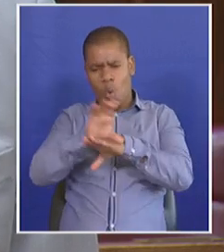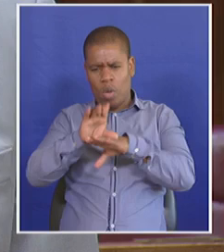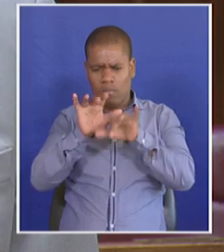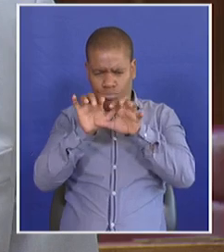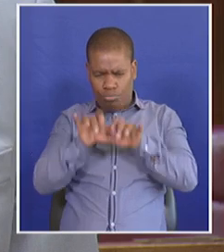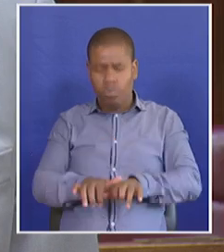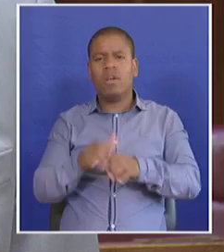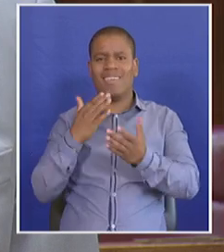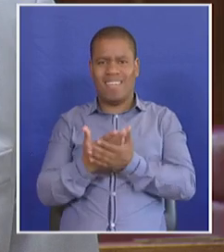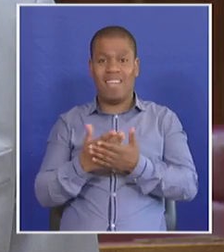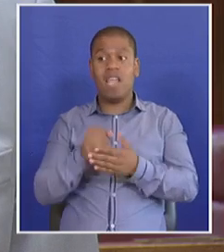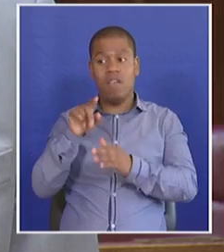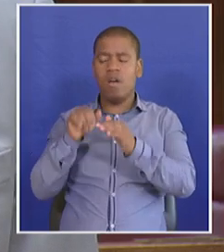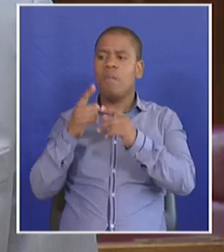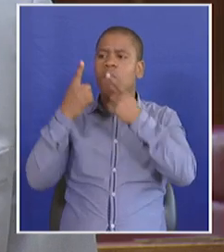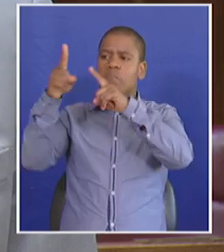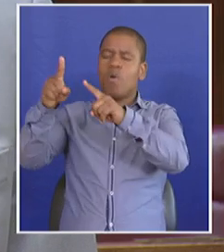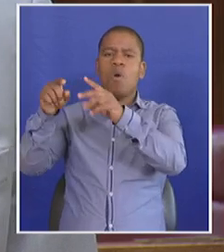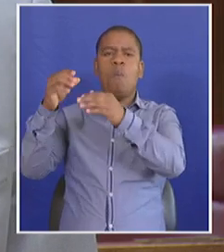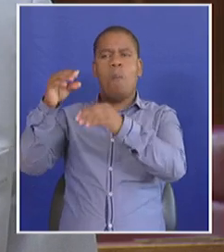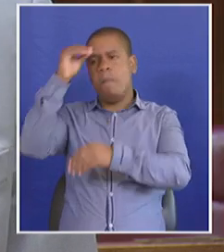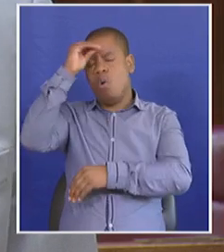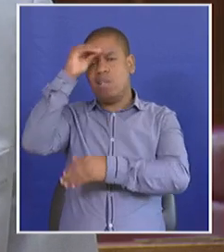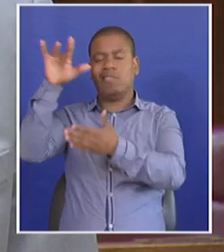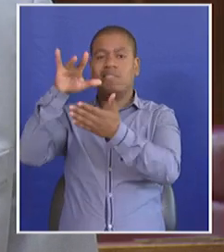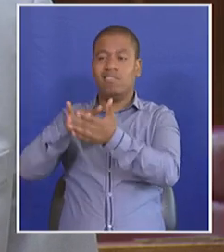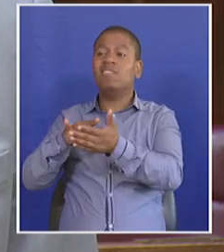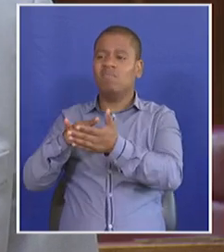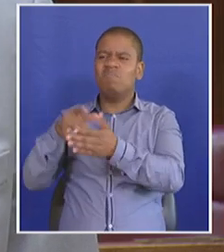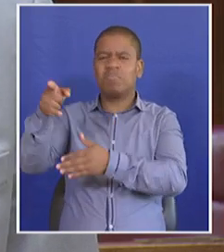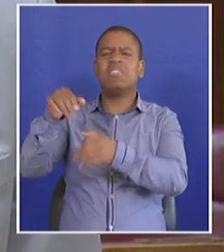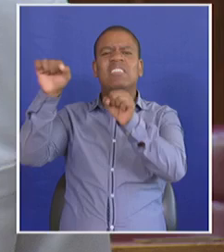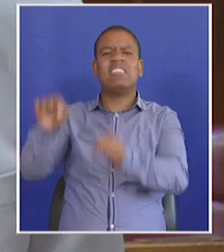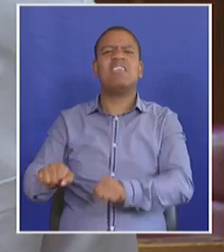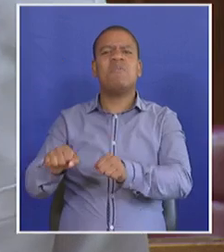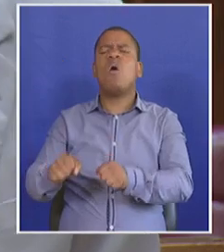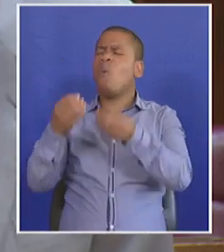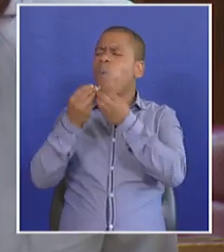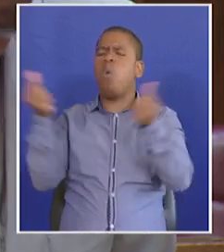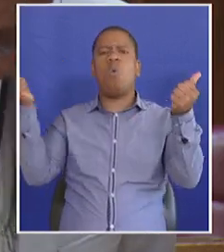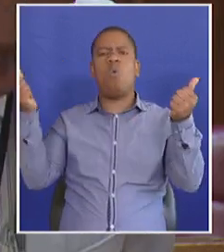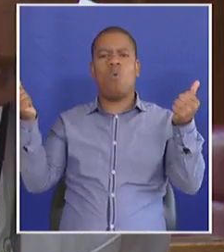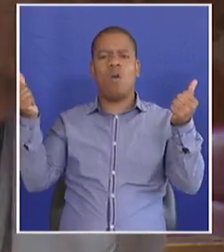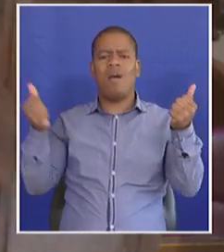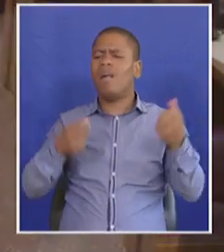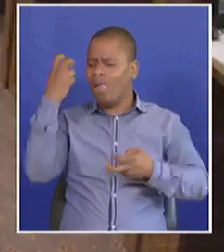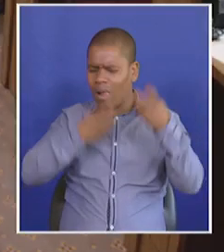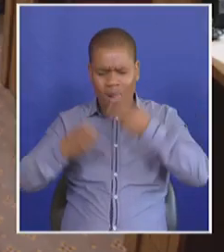If you go to police station, Honorable Minister, lots of dockets get lost in the system. Thank you. Honorable Minister.